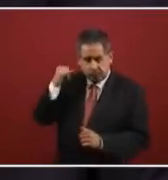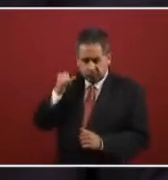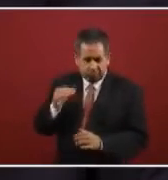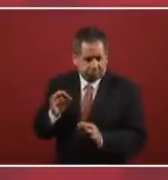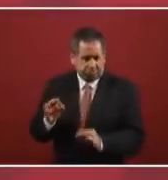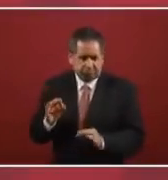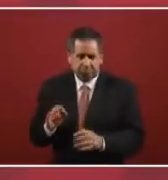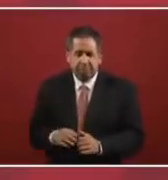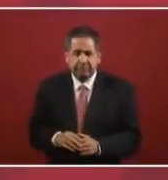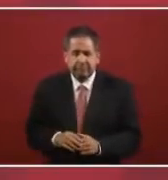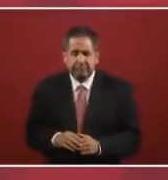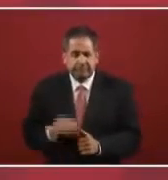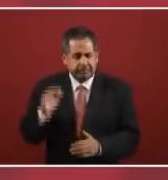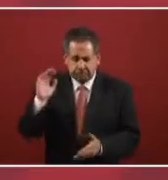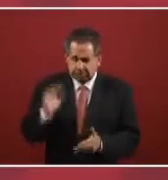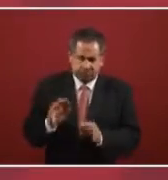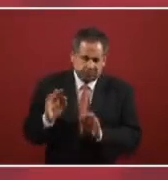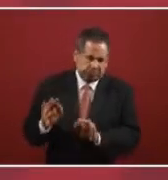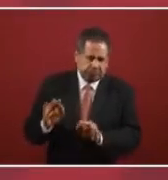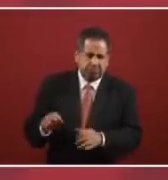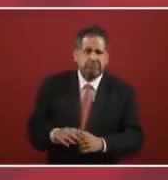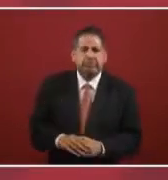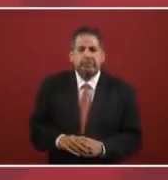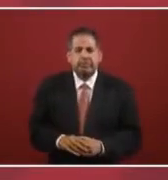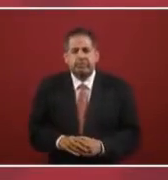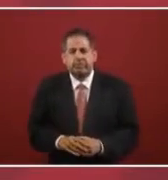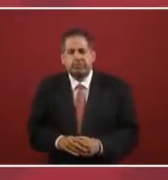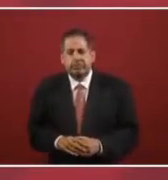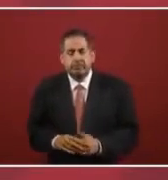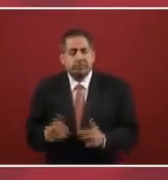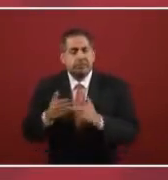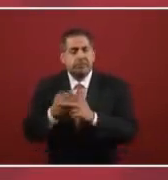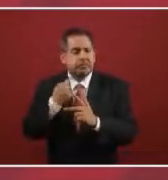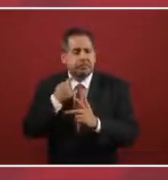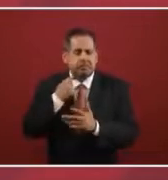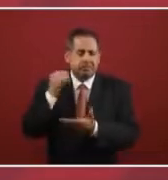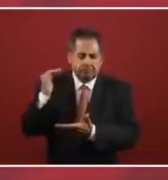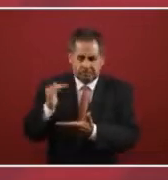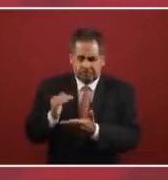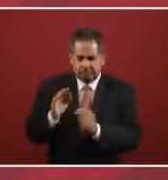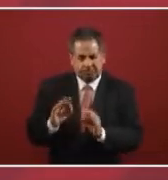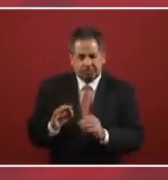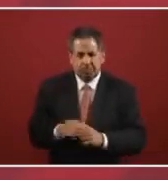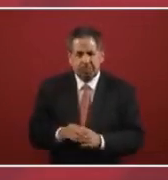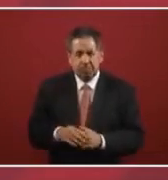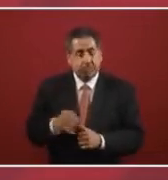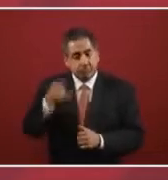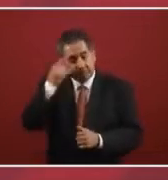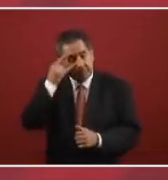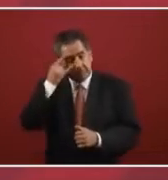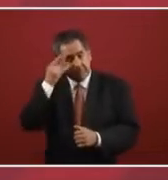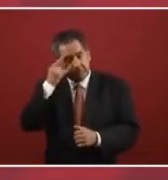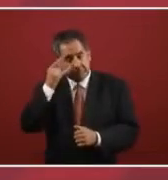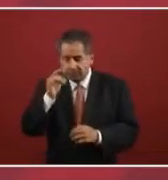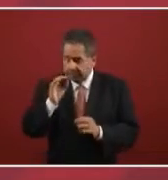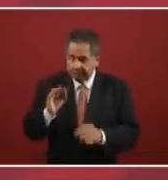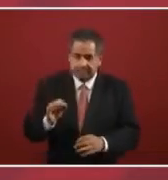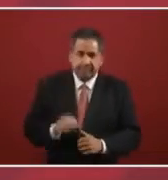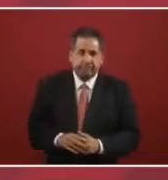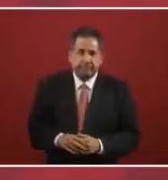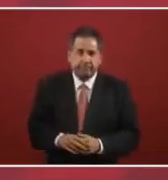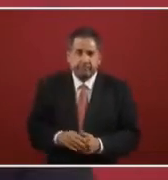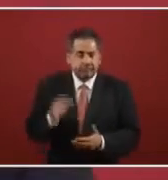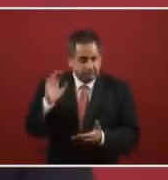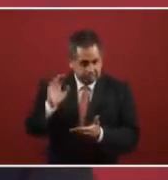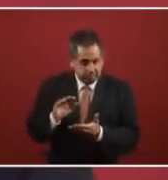southeast baja, has lowered incidencia delictiva. the incidence of elective Campeche, violence.